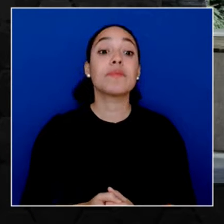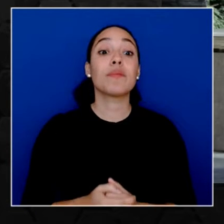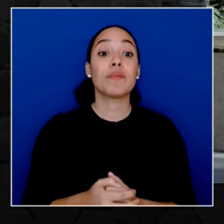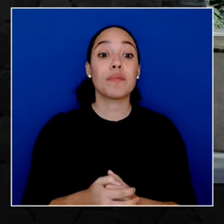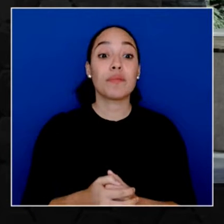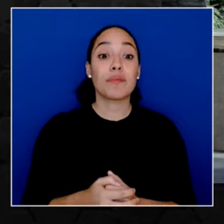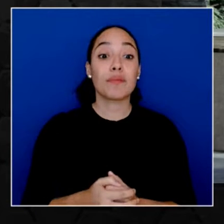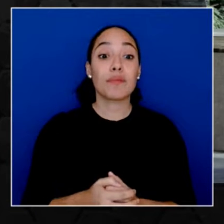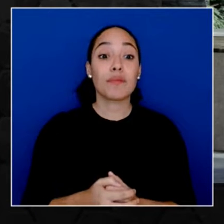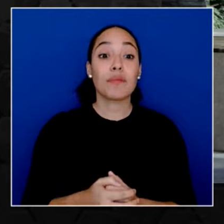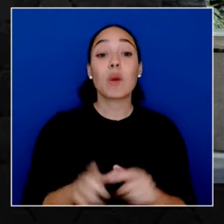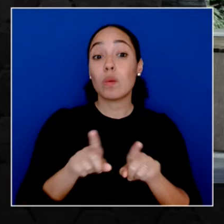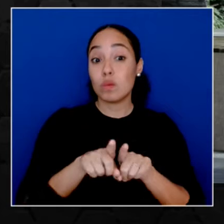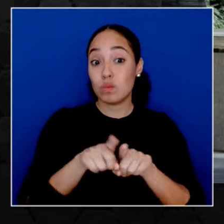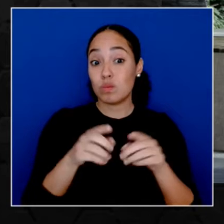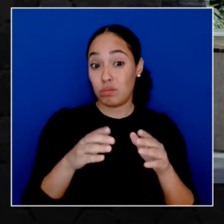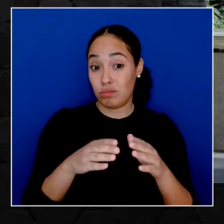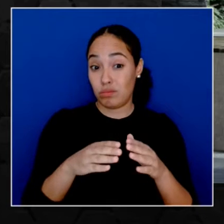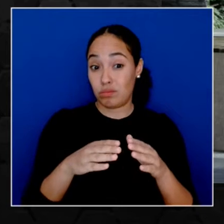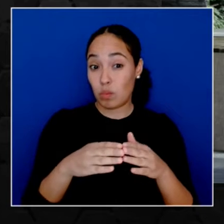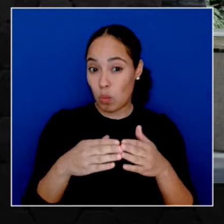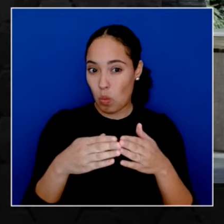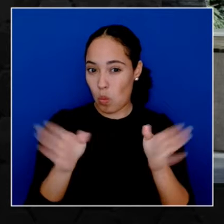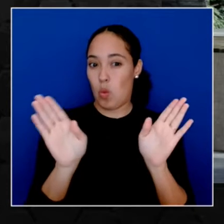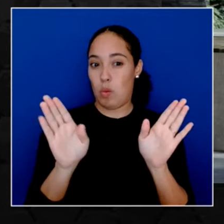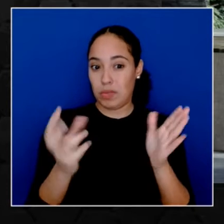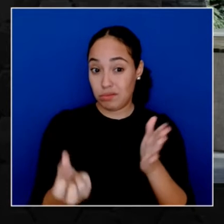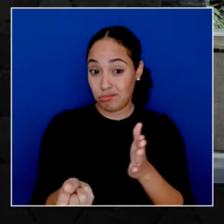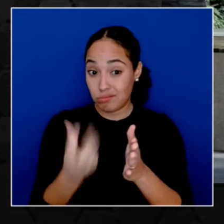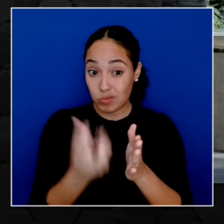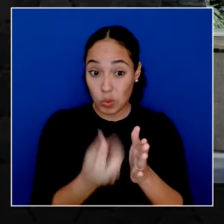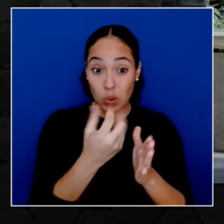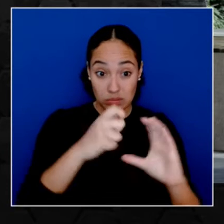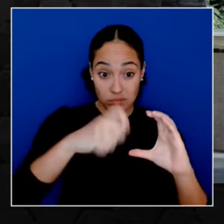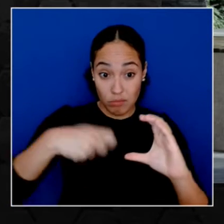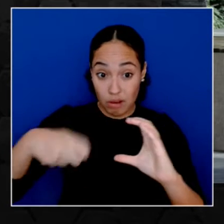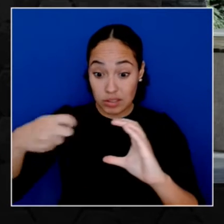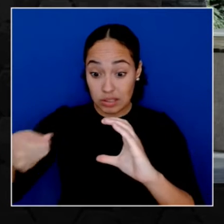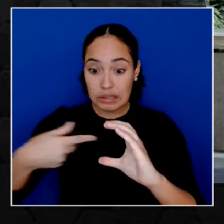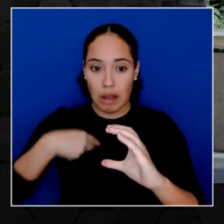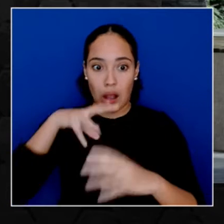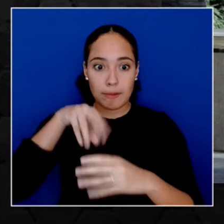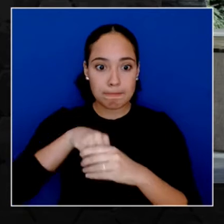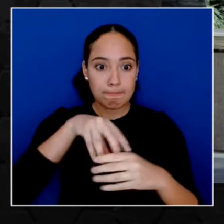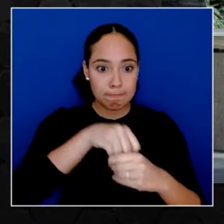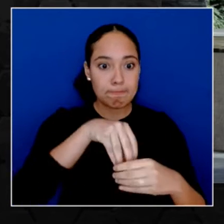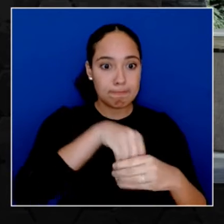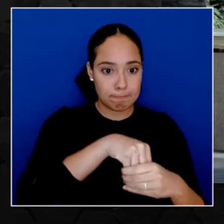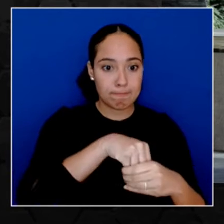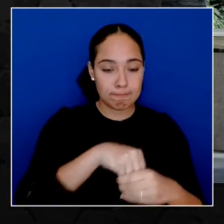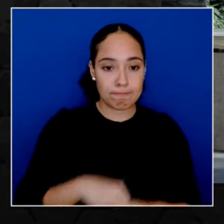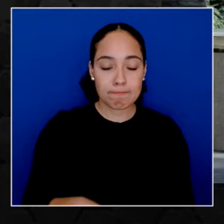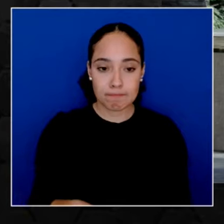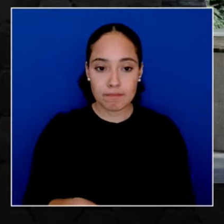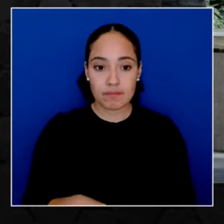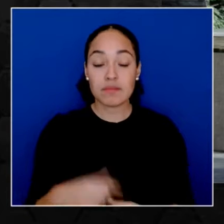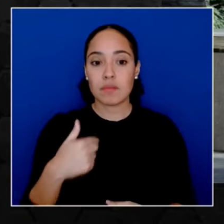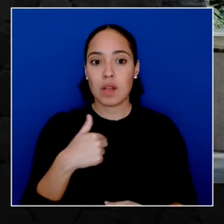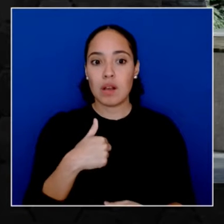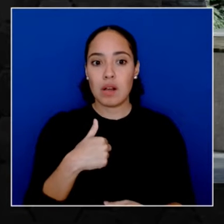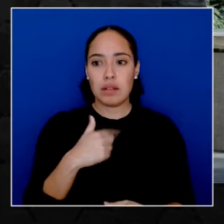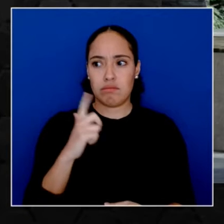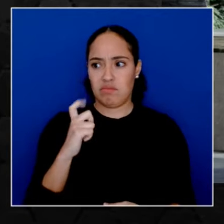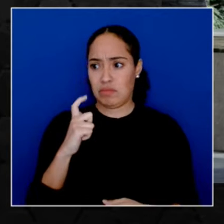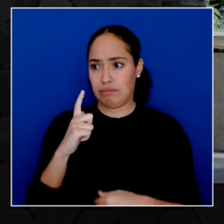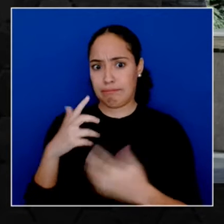me contributing to some open source projects I love. About how I got started into machine learning, my story